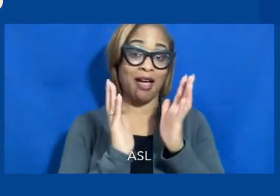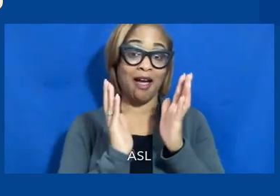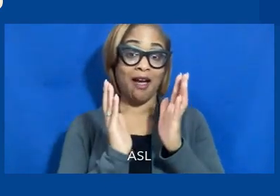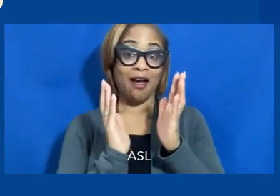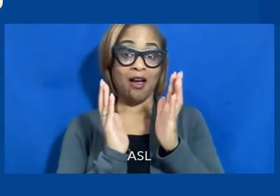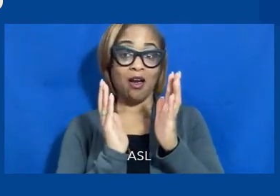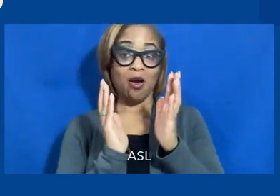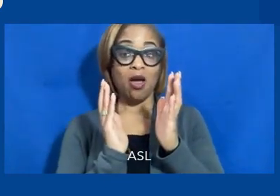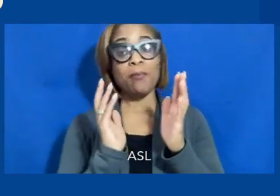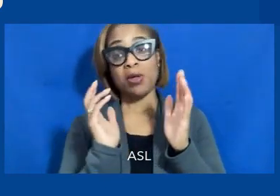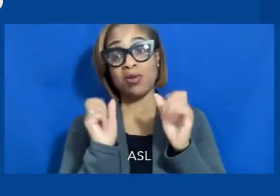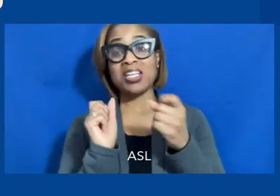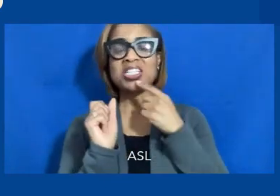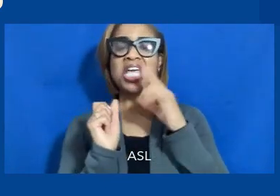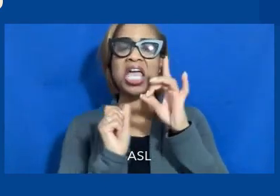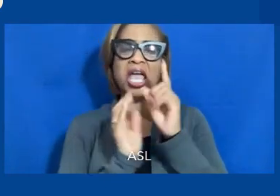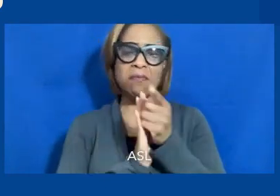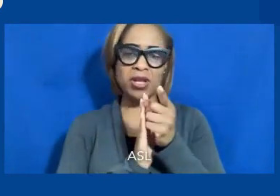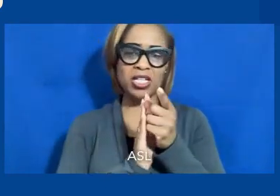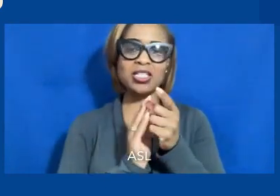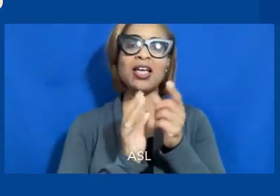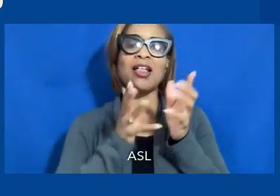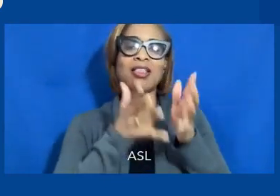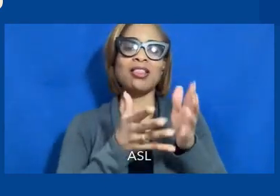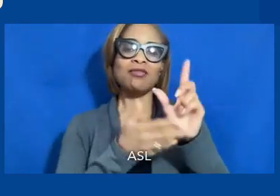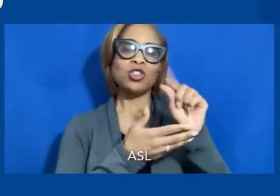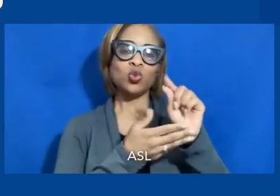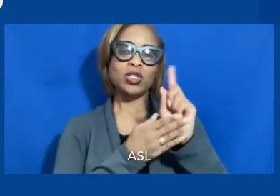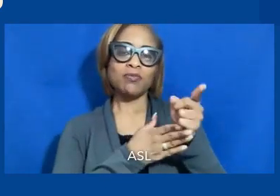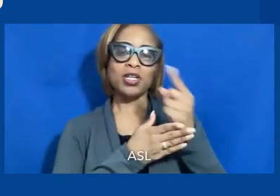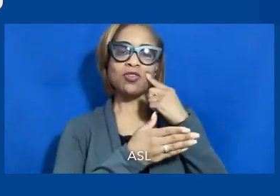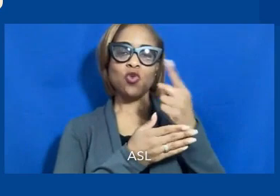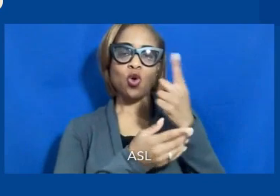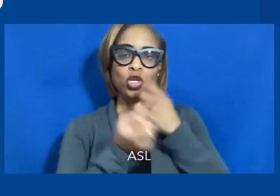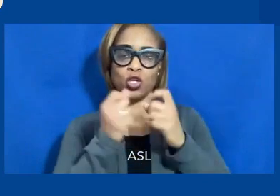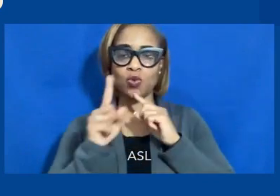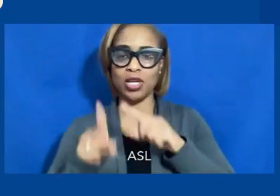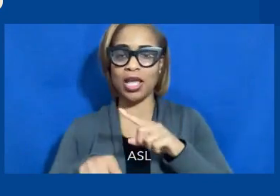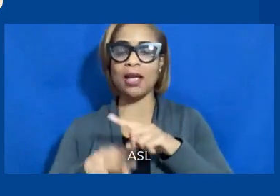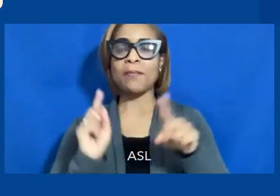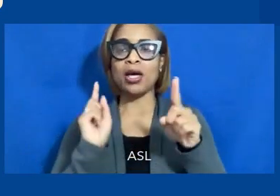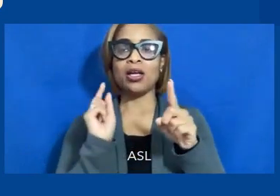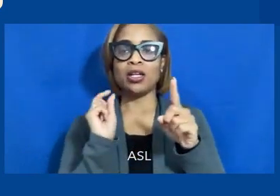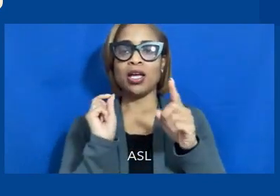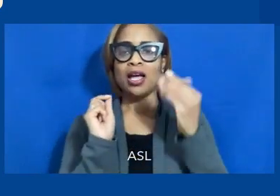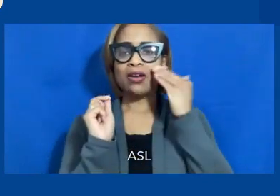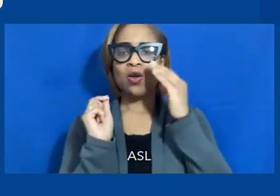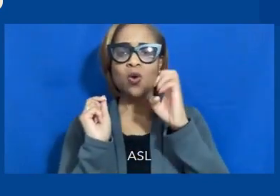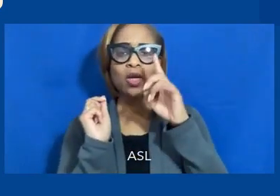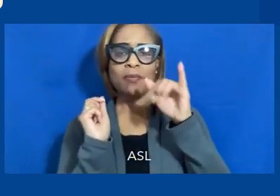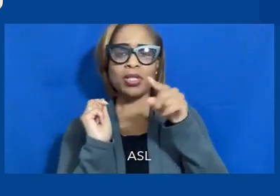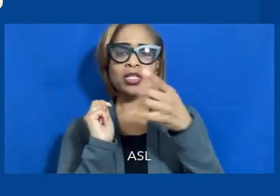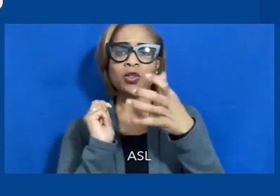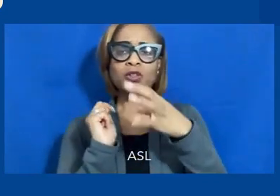we could say 8 more minutes, so we can leave 20 minutes for the Q&A. But I know, Emily, you wanted to talk about Light and Magic, and